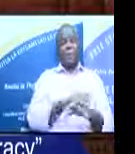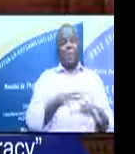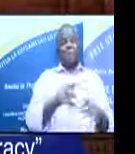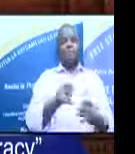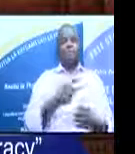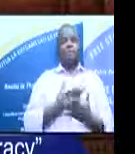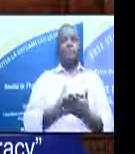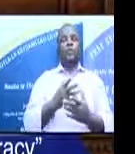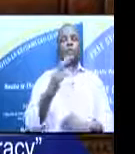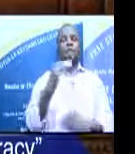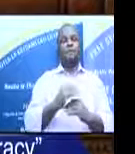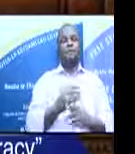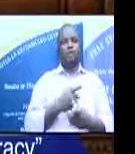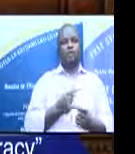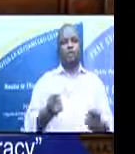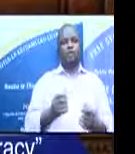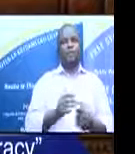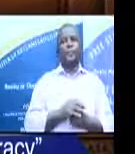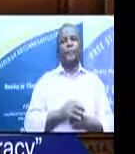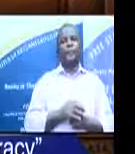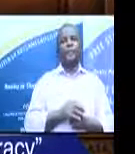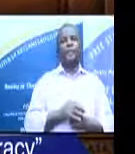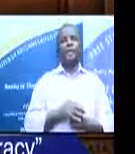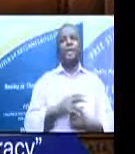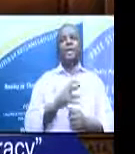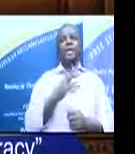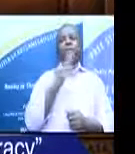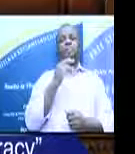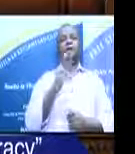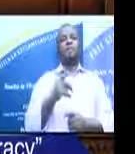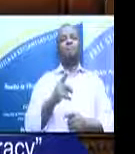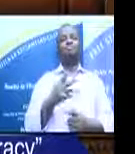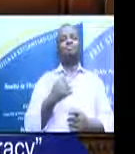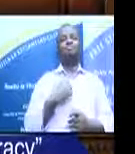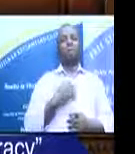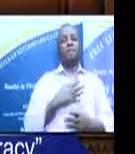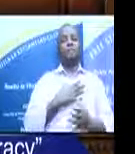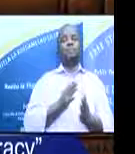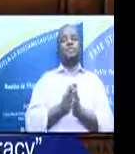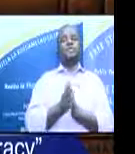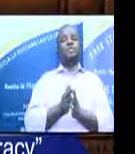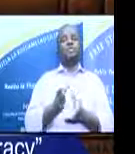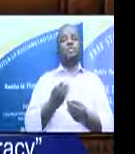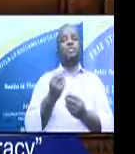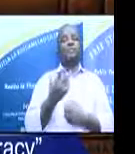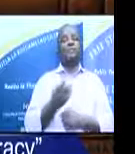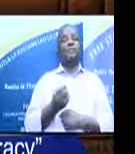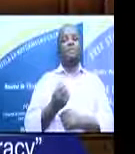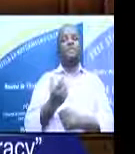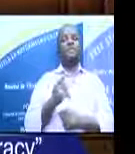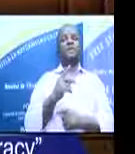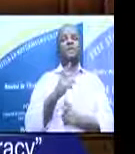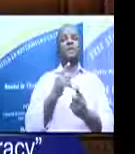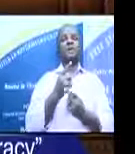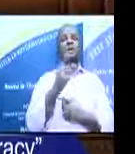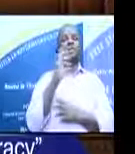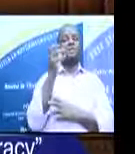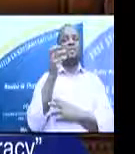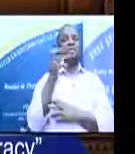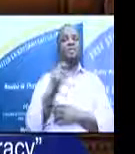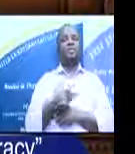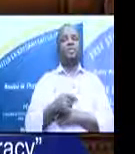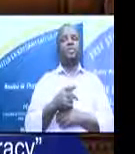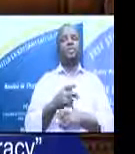pandemic to an end. Honorable Speaker, the ANC is encouraged by the Free State Department of Health